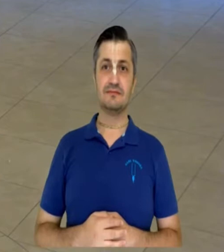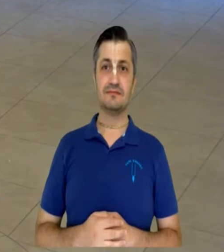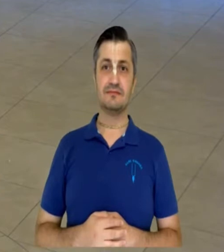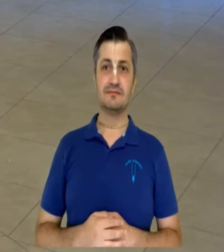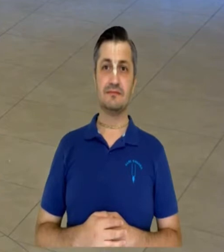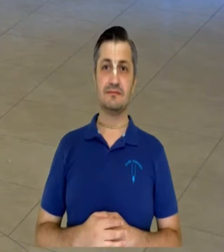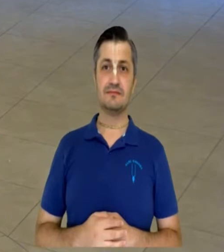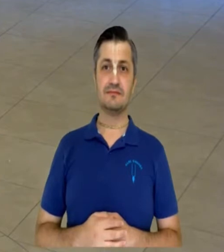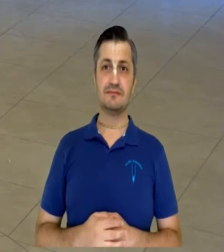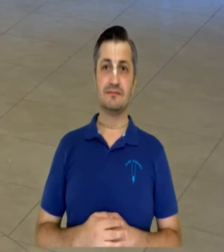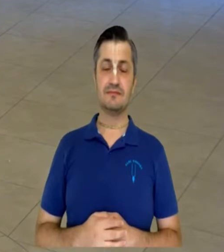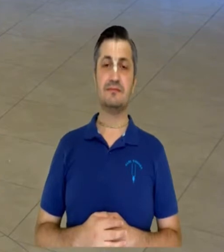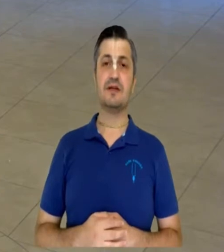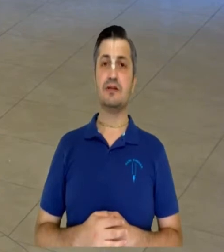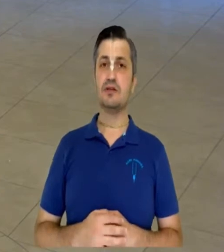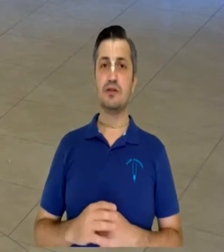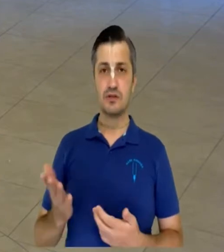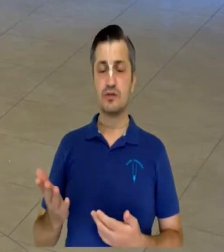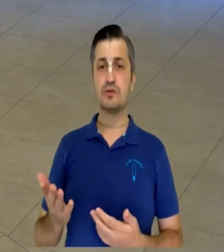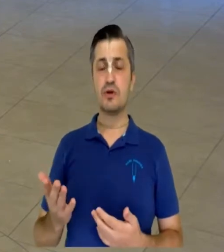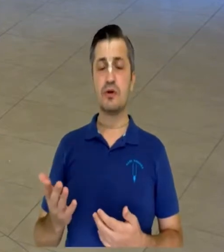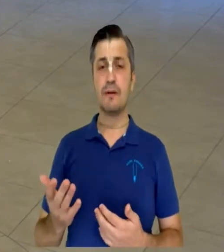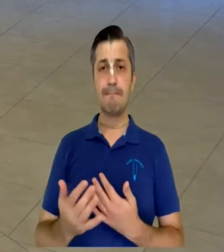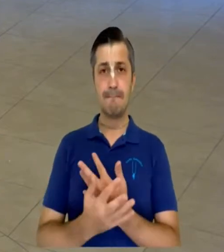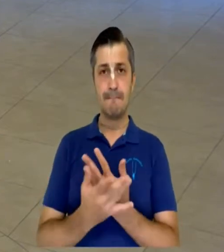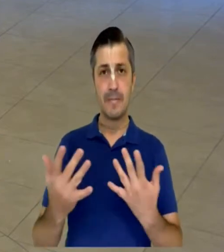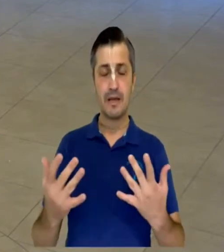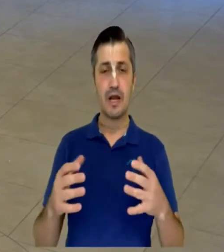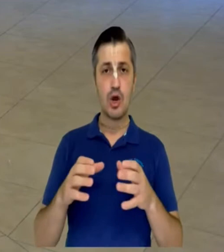even in academic circles, it is accepted that Rig Veda,